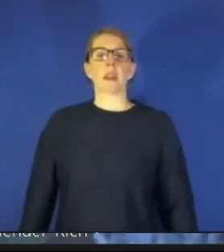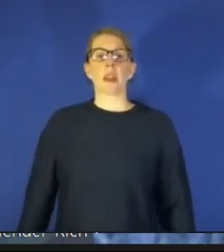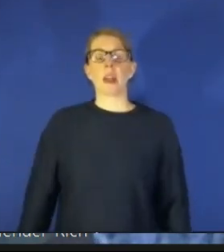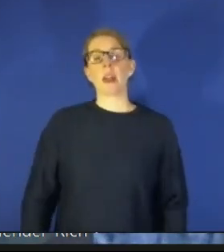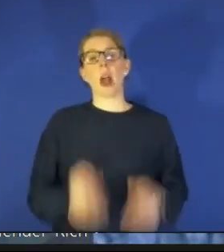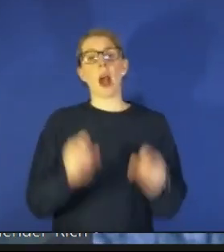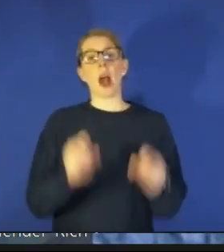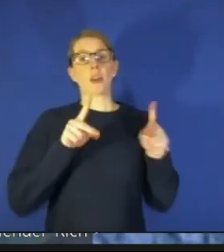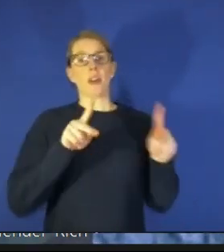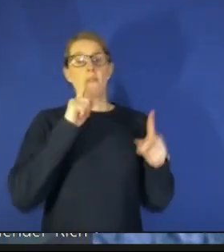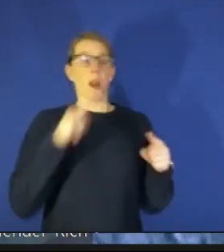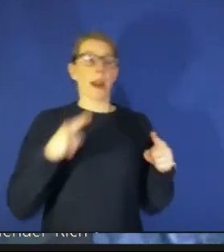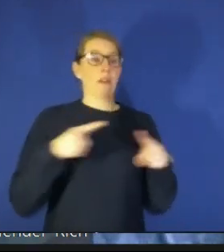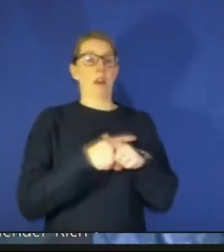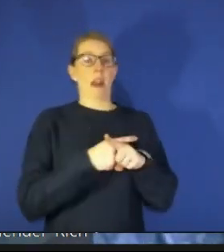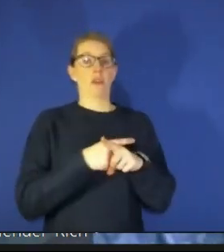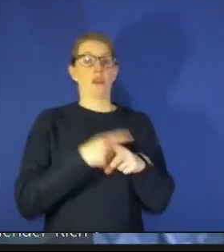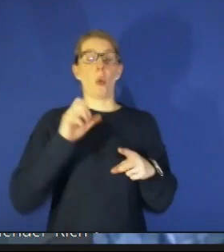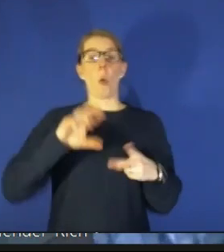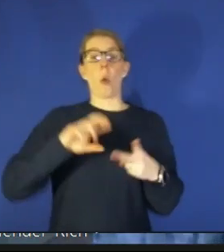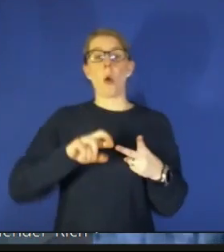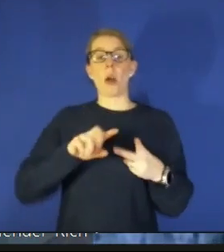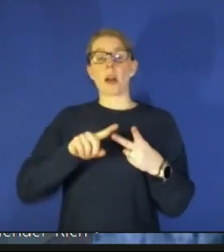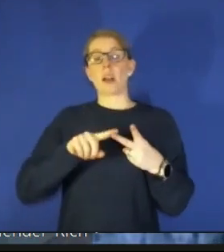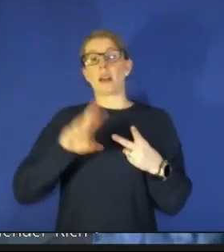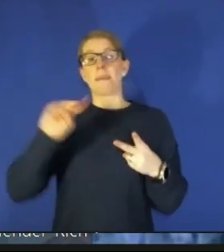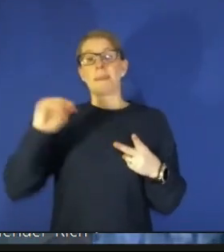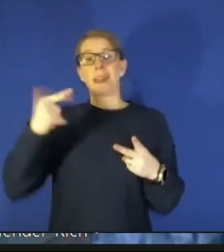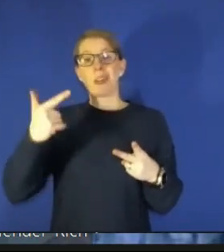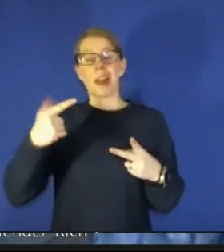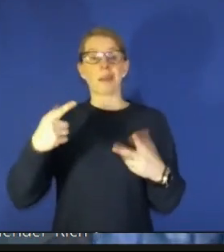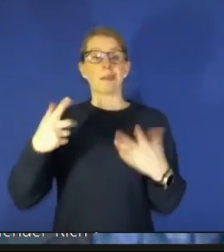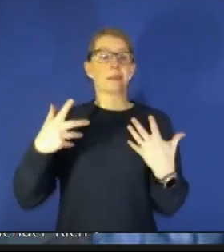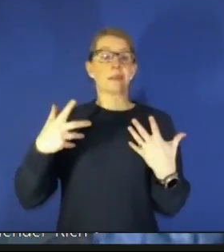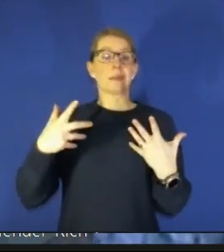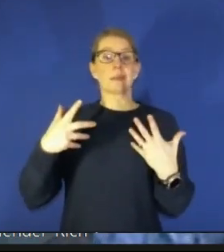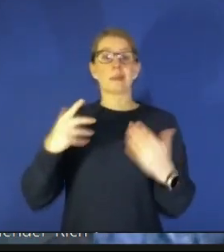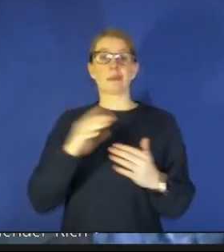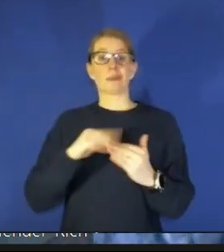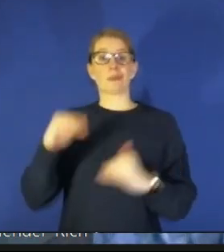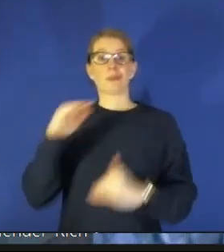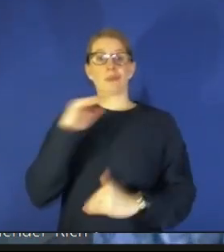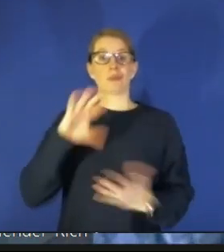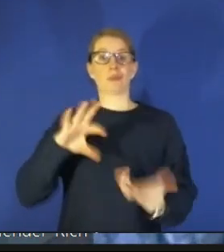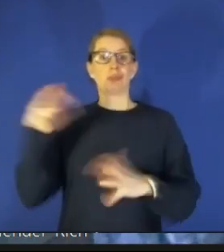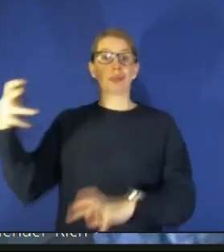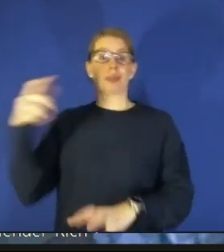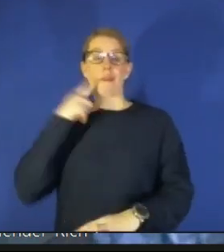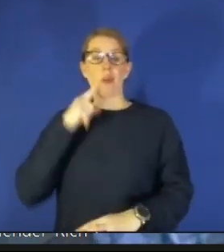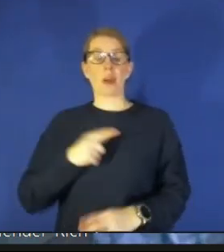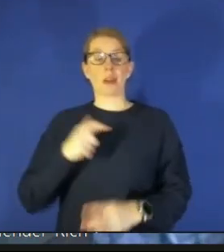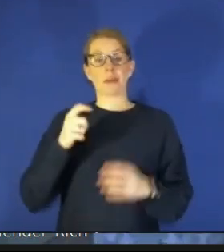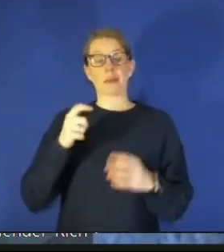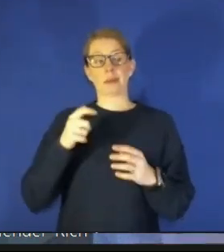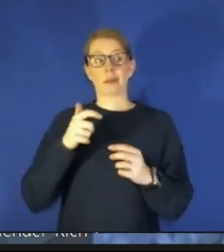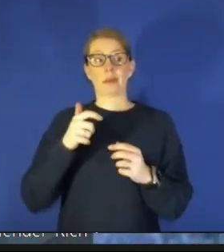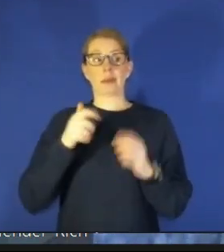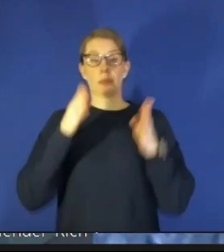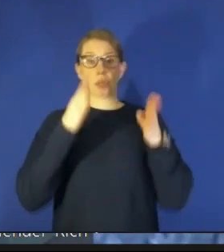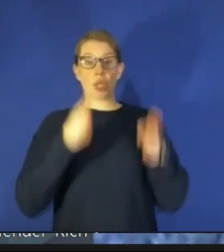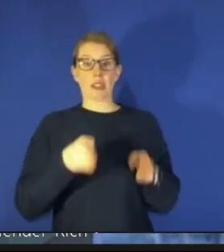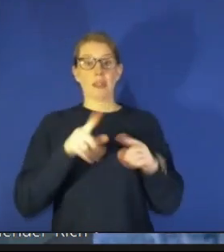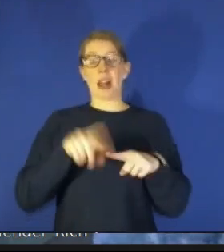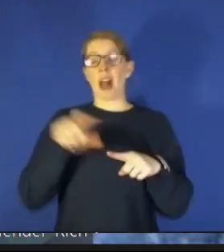for interactions or perhaps the doses to be out of whack or too much for a person dependent on their